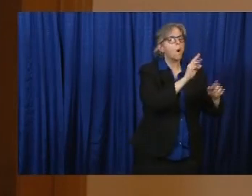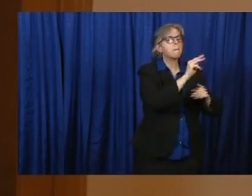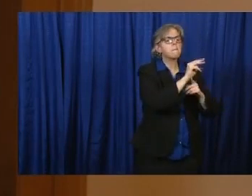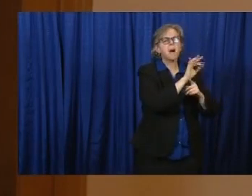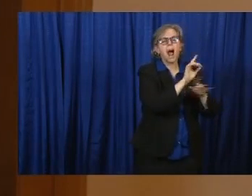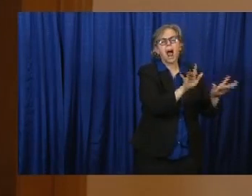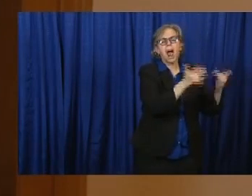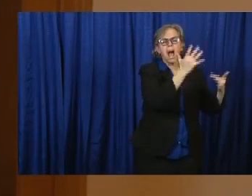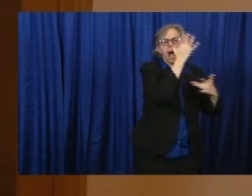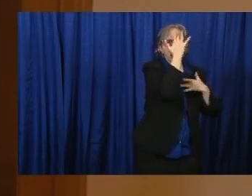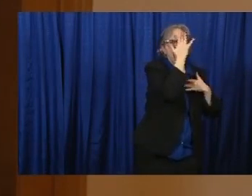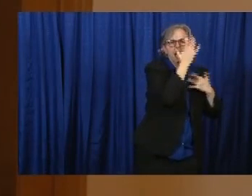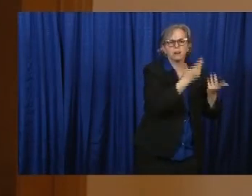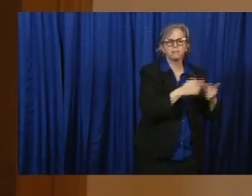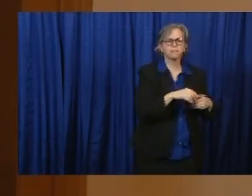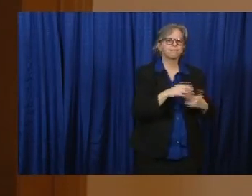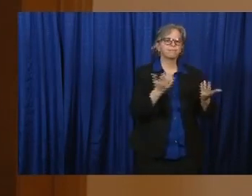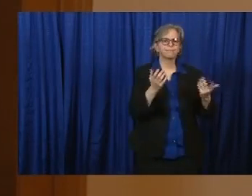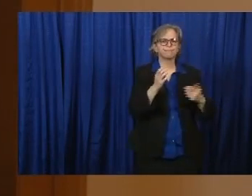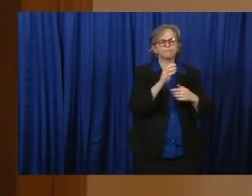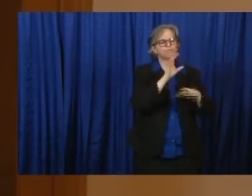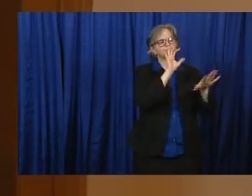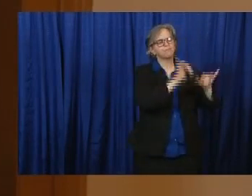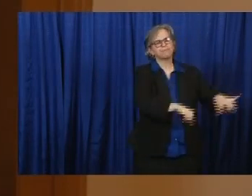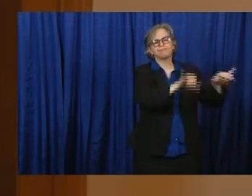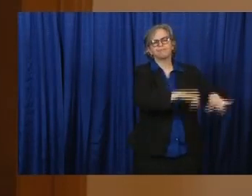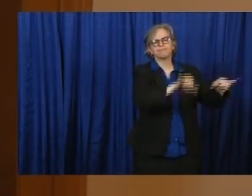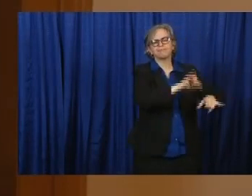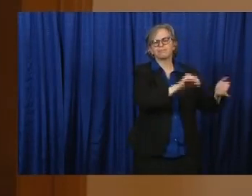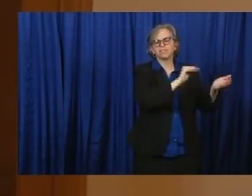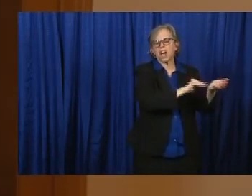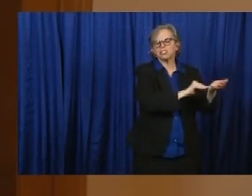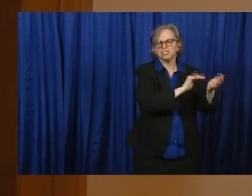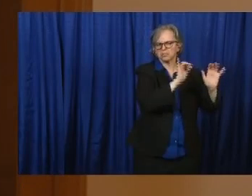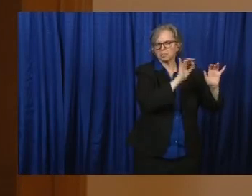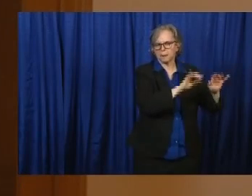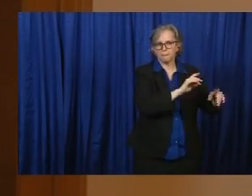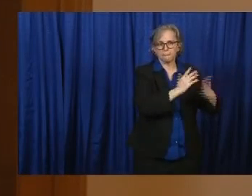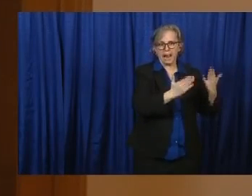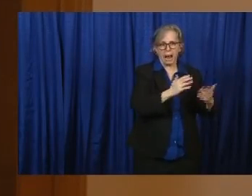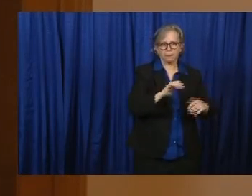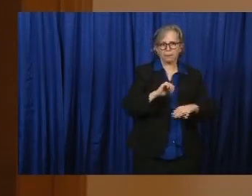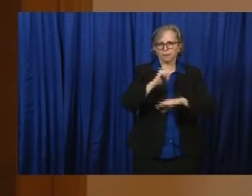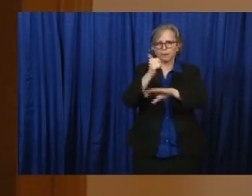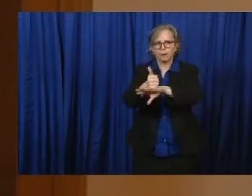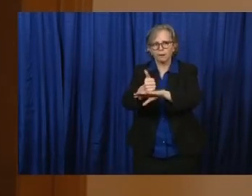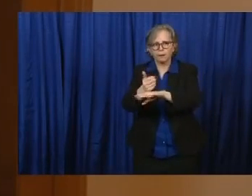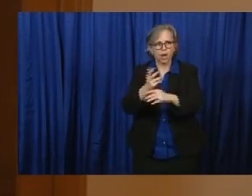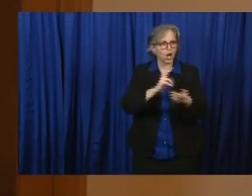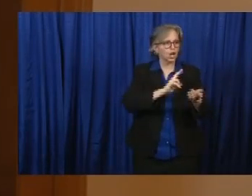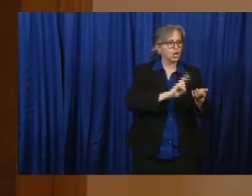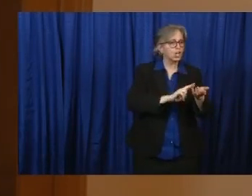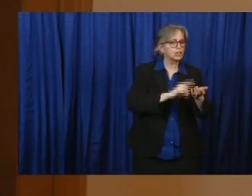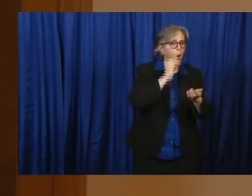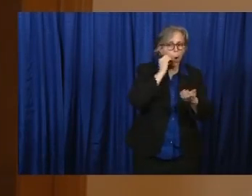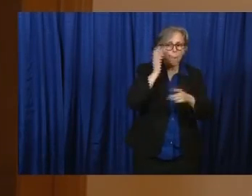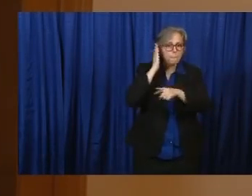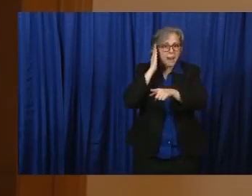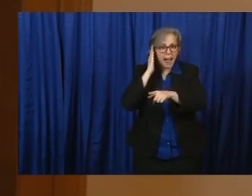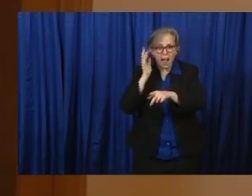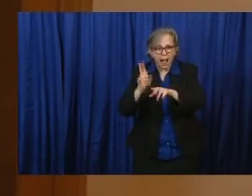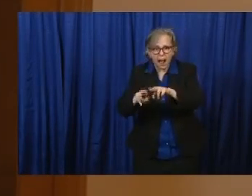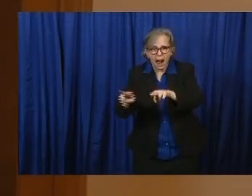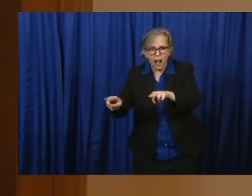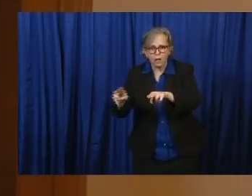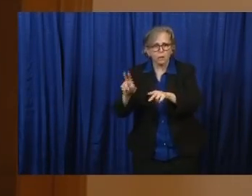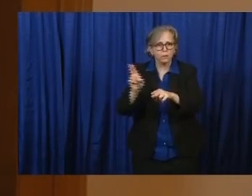center, like an IX or Duke. Maybe we're using nursing home beds in slightly different ways. Maybe we're using